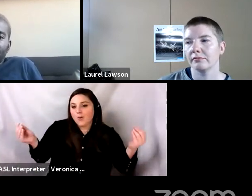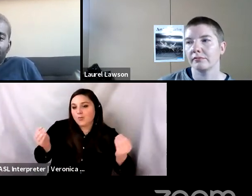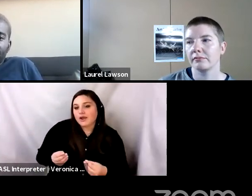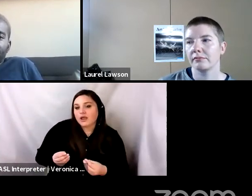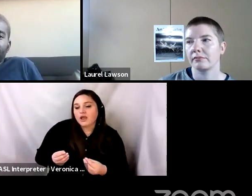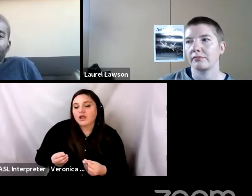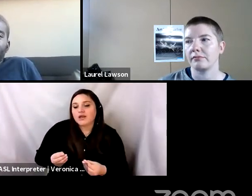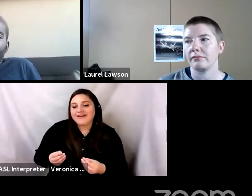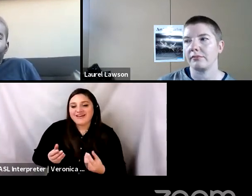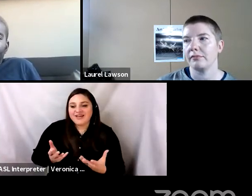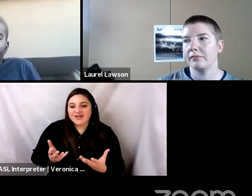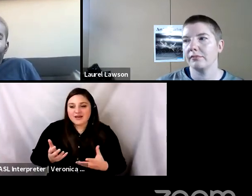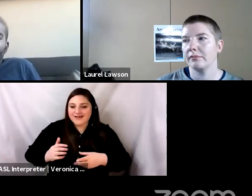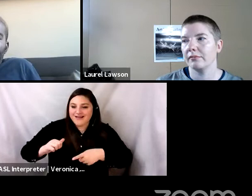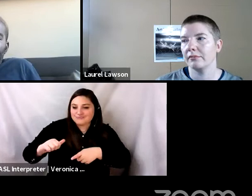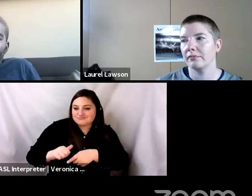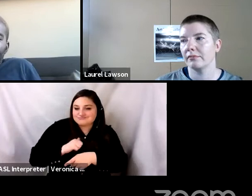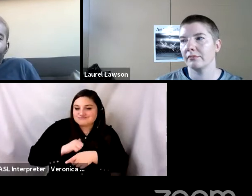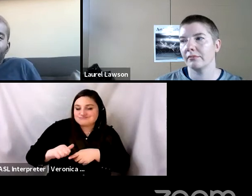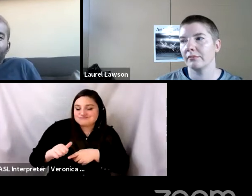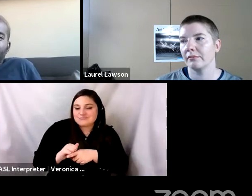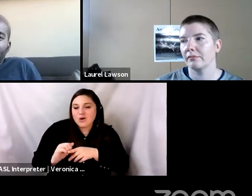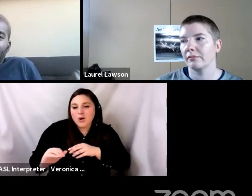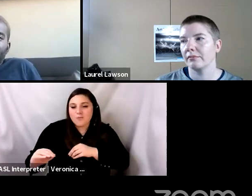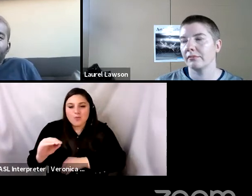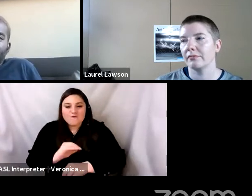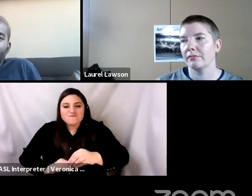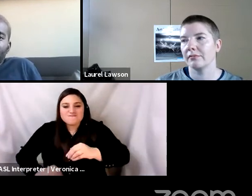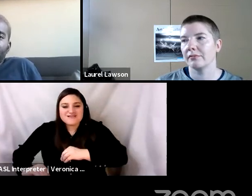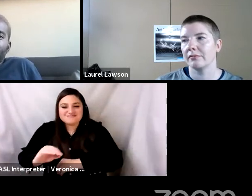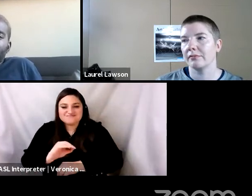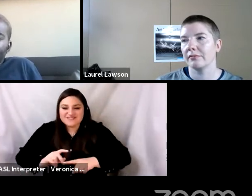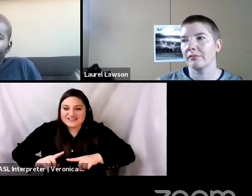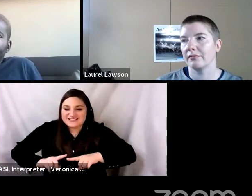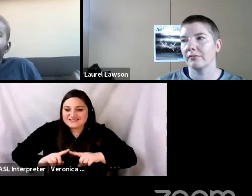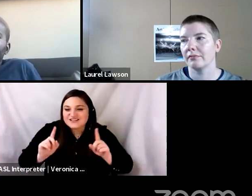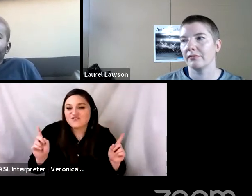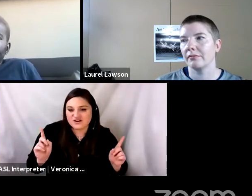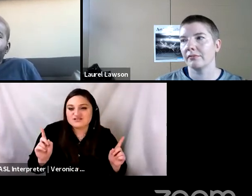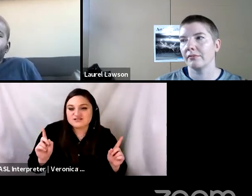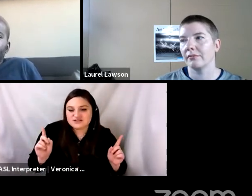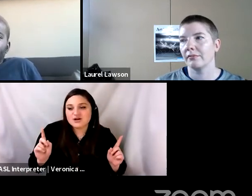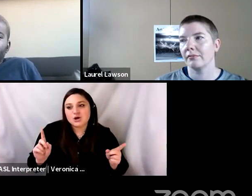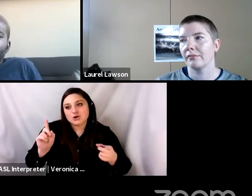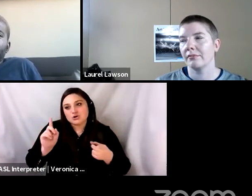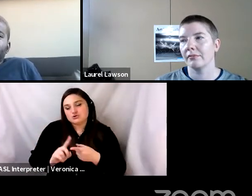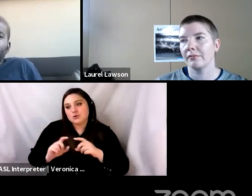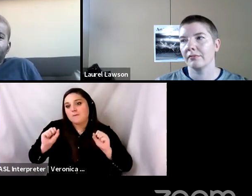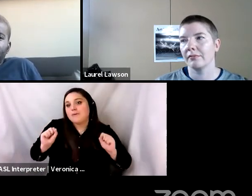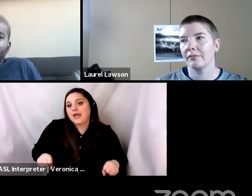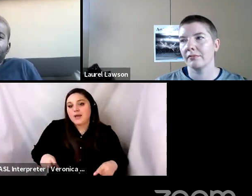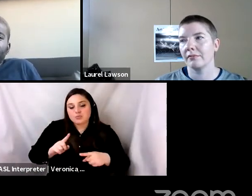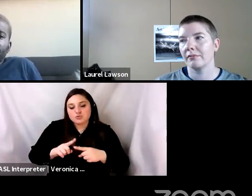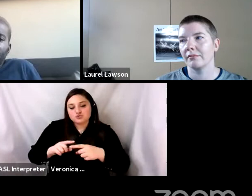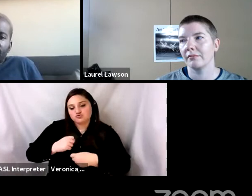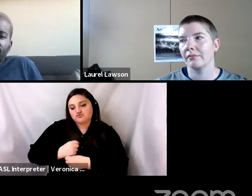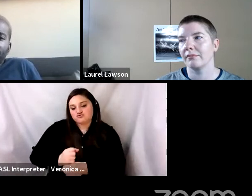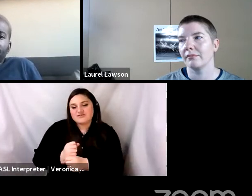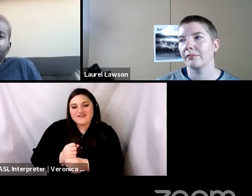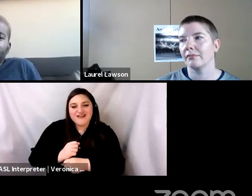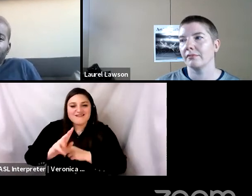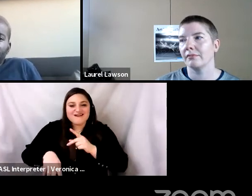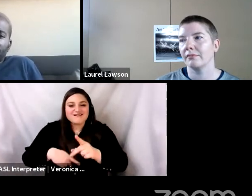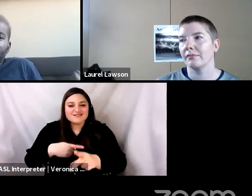helps create like a more specific language in terms of like